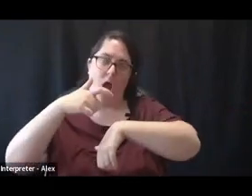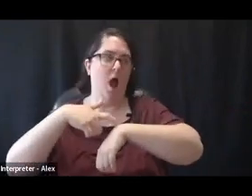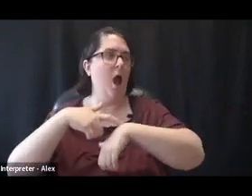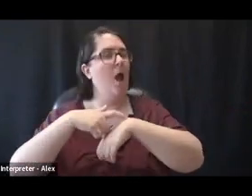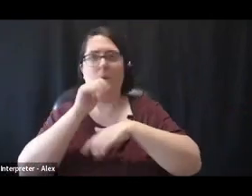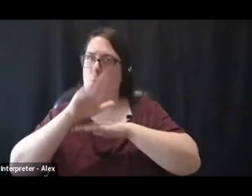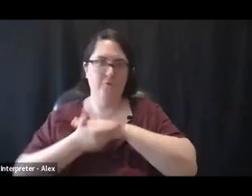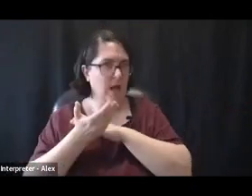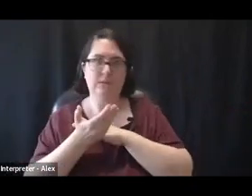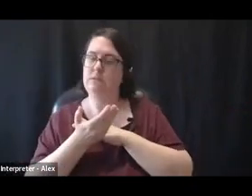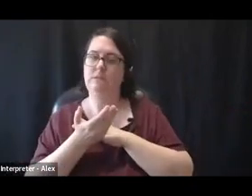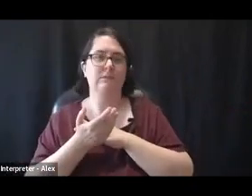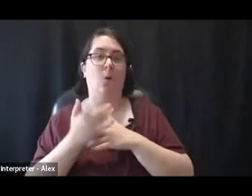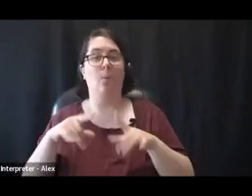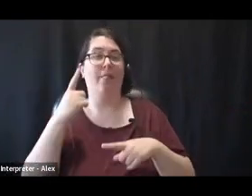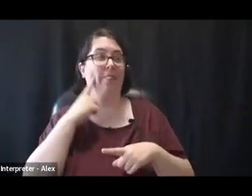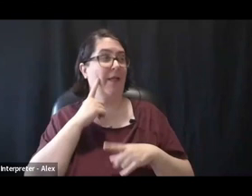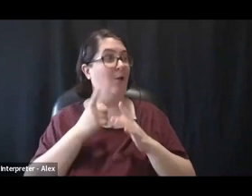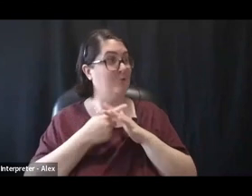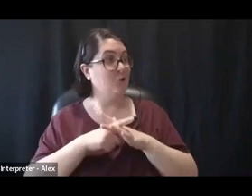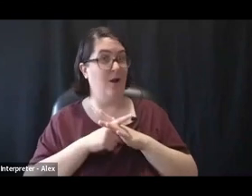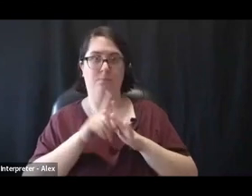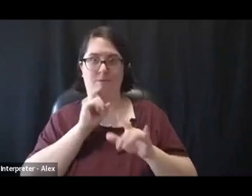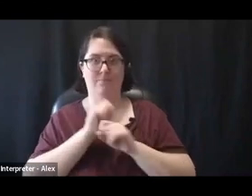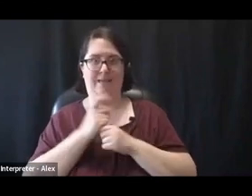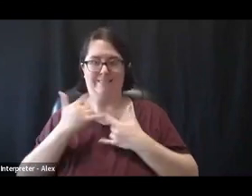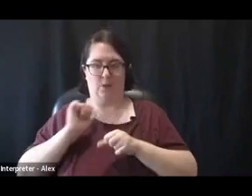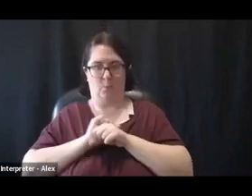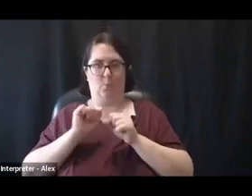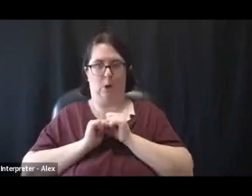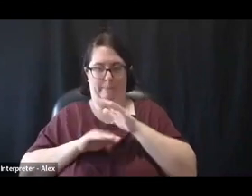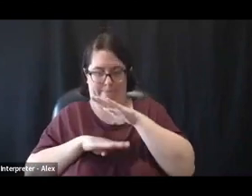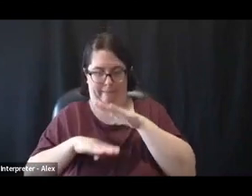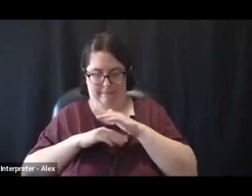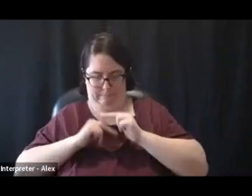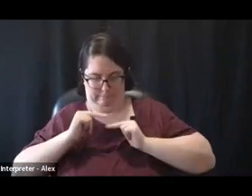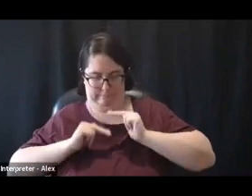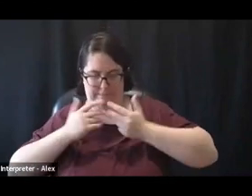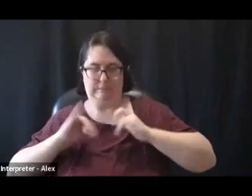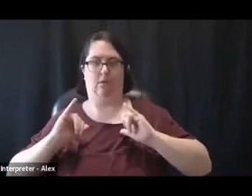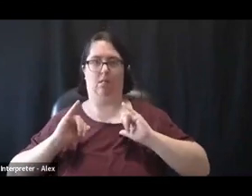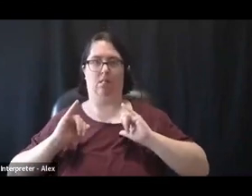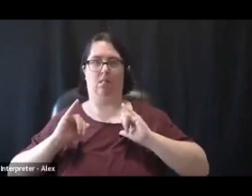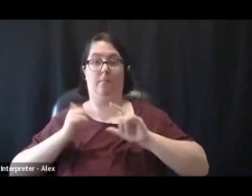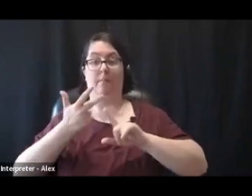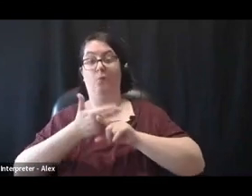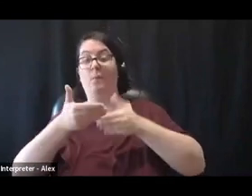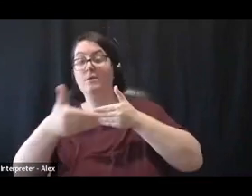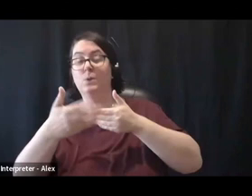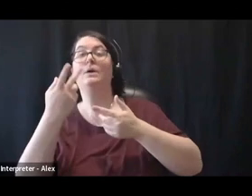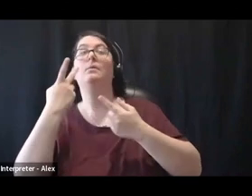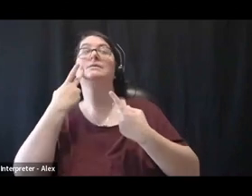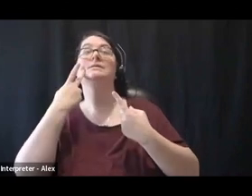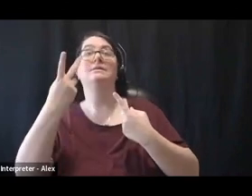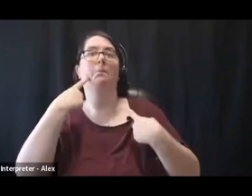and sometimes they begin, but really it's only going to be in 3 months that we're going to really see some of the result,